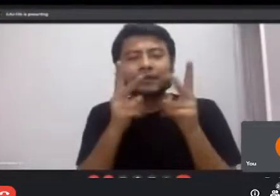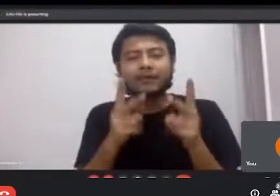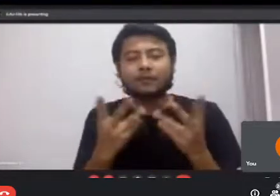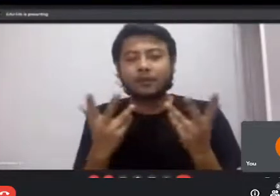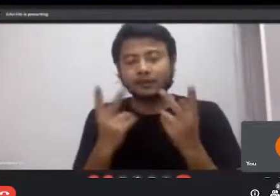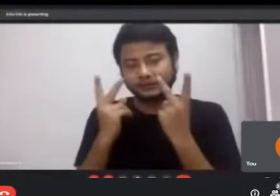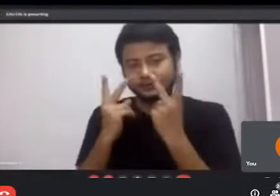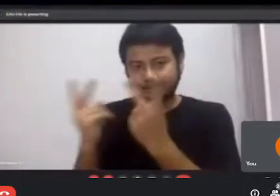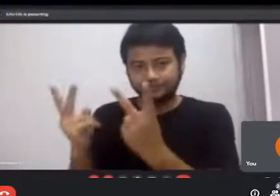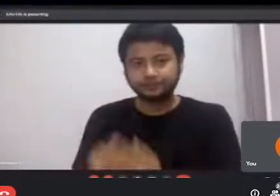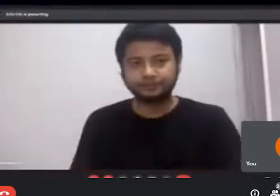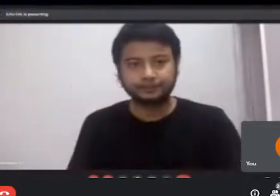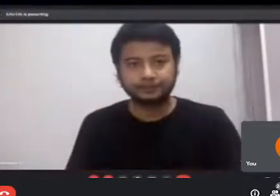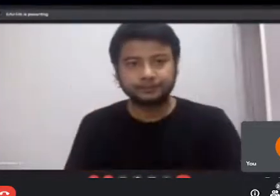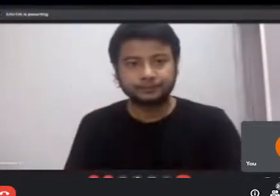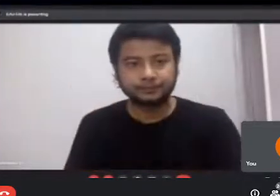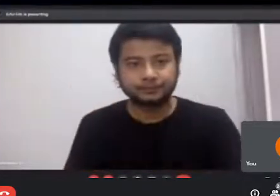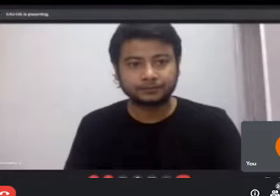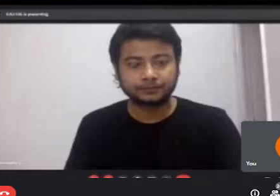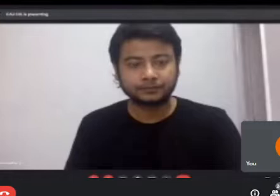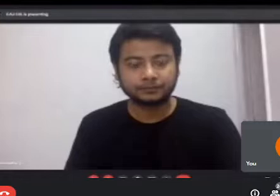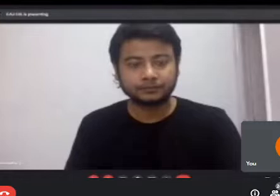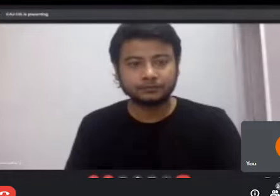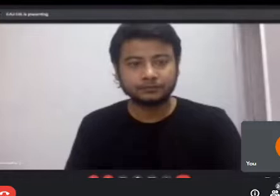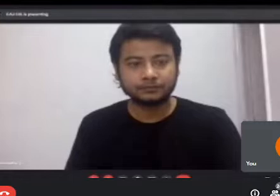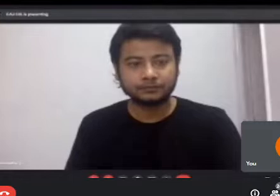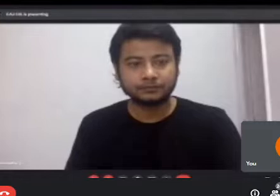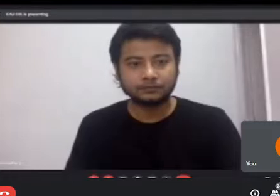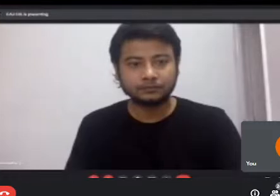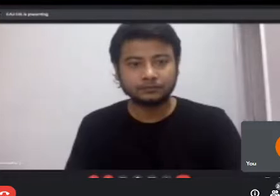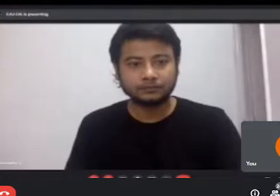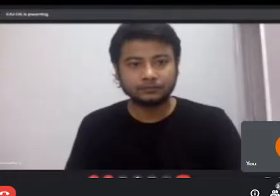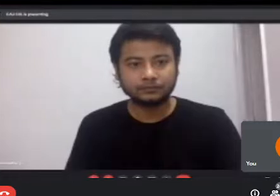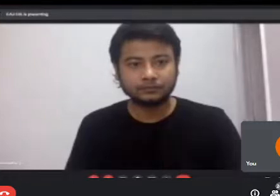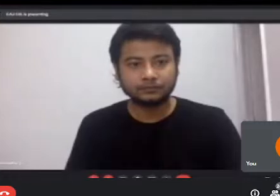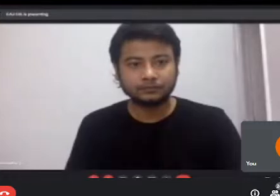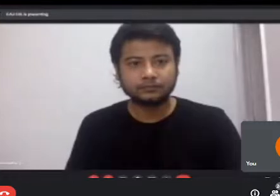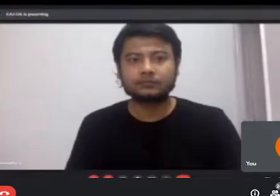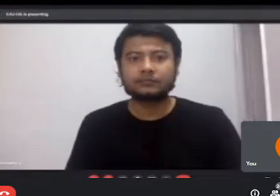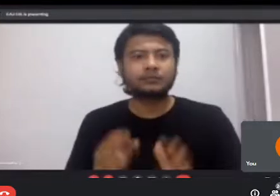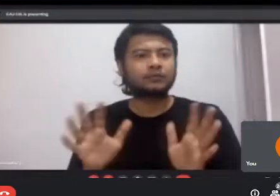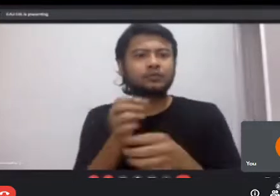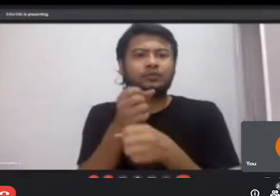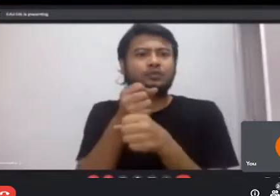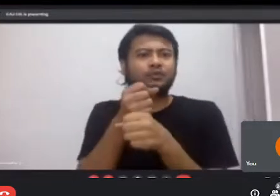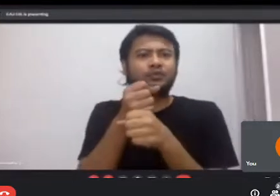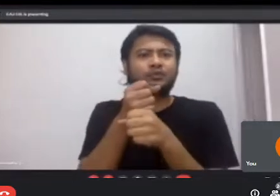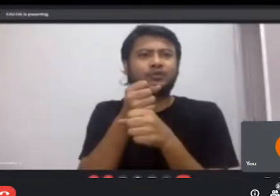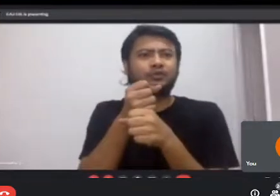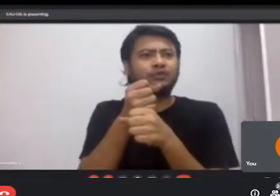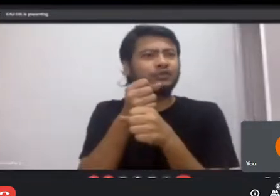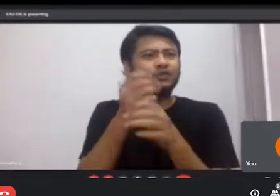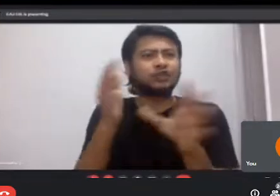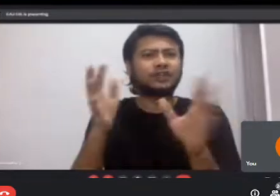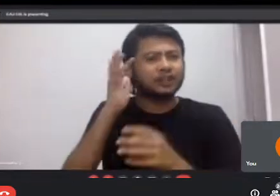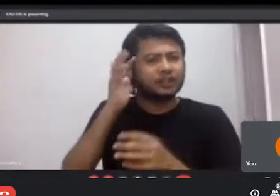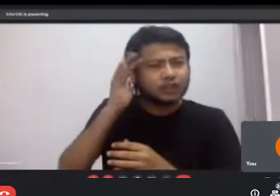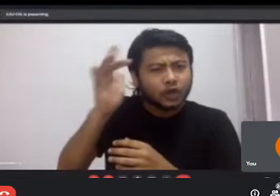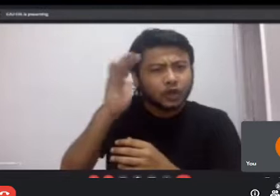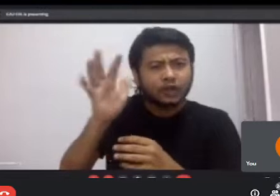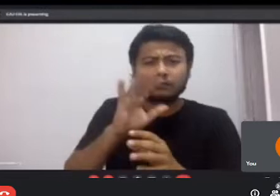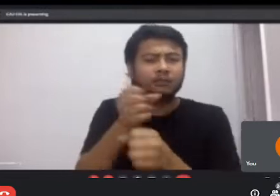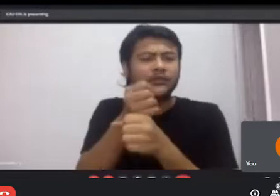So just as a very non-technical brief point, what do we mean when we talk about literacy